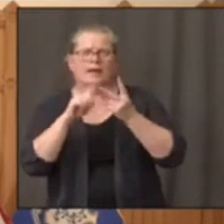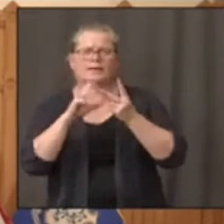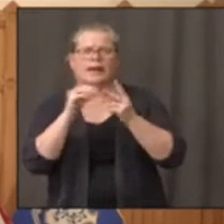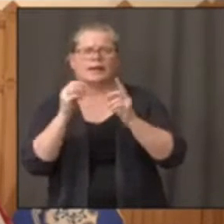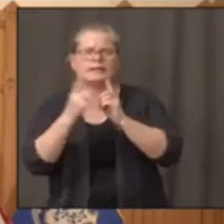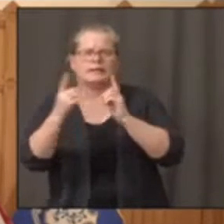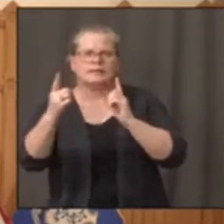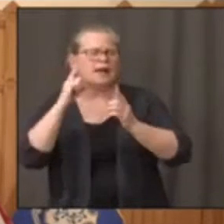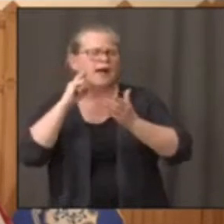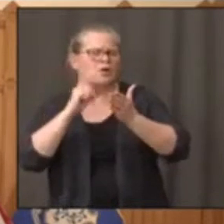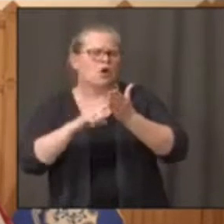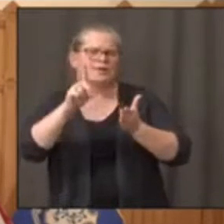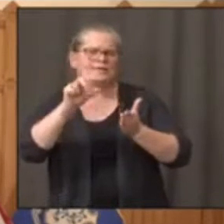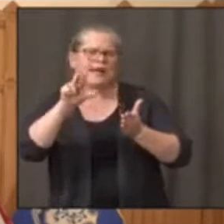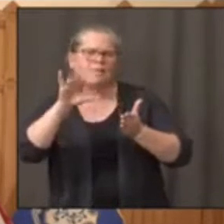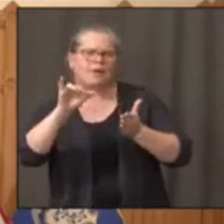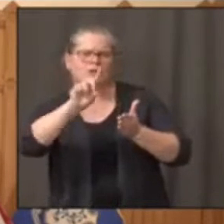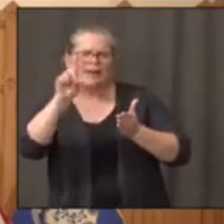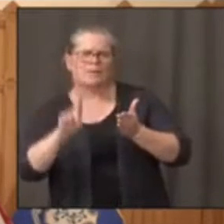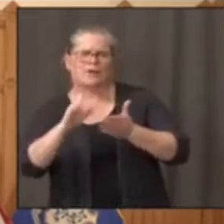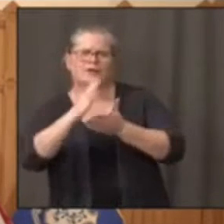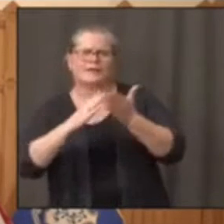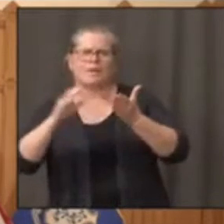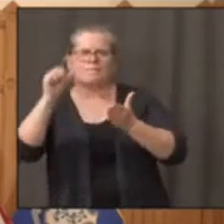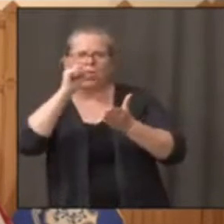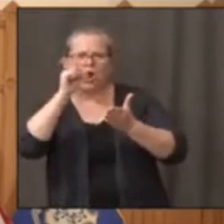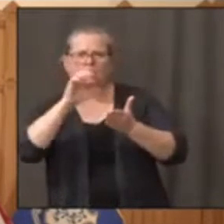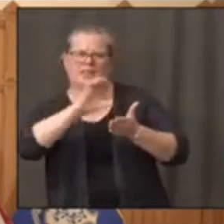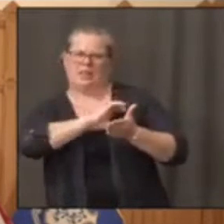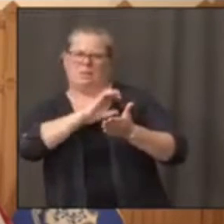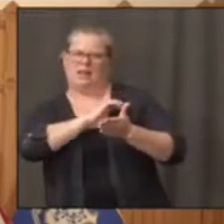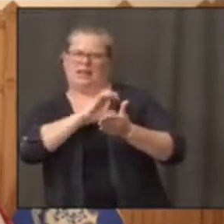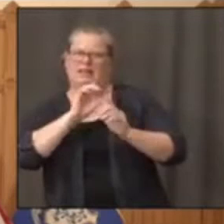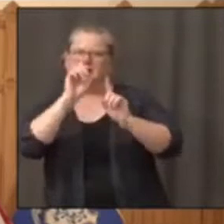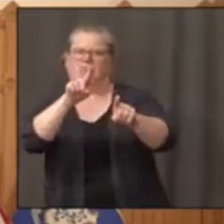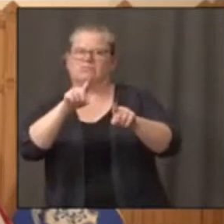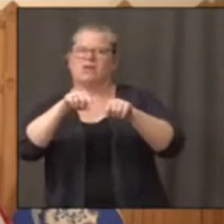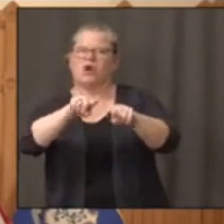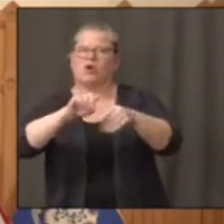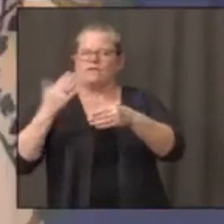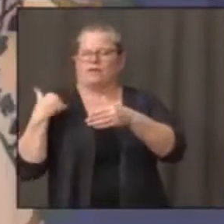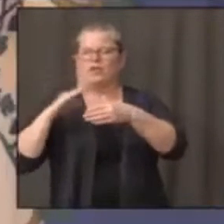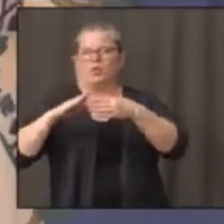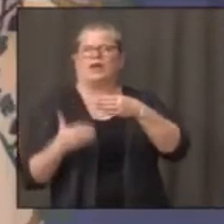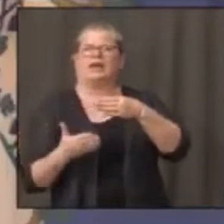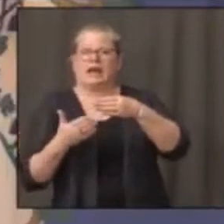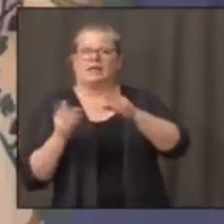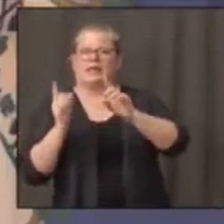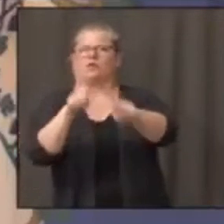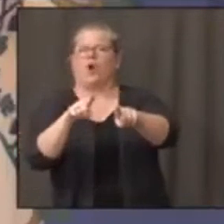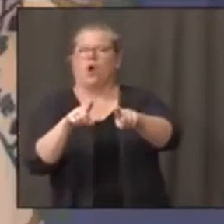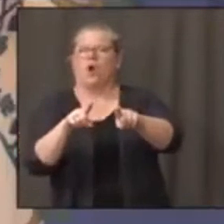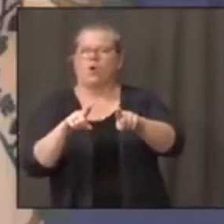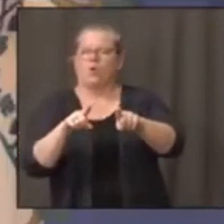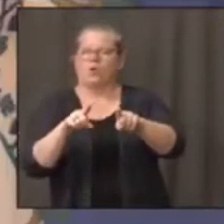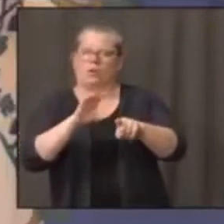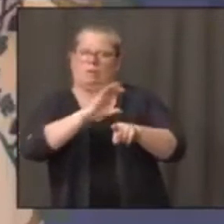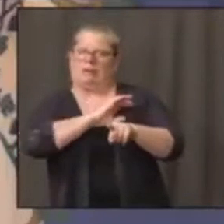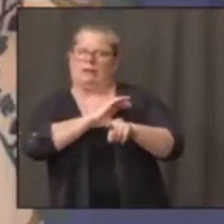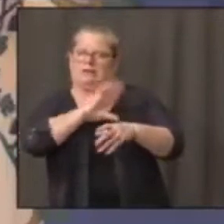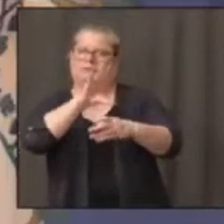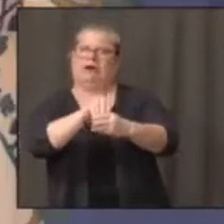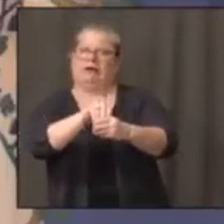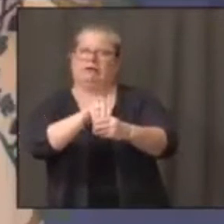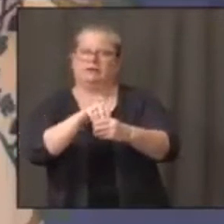had to have police action on them over the weekend. There are some incidents that we're